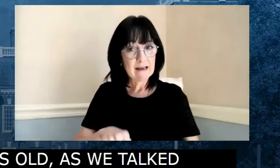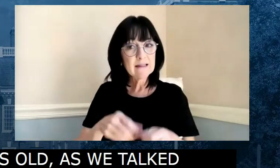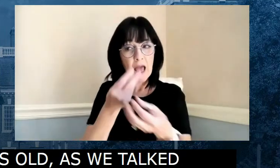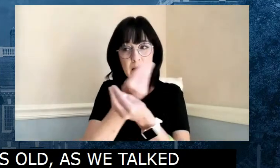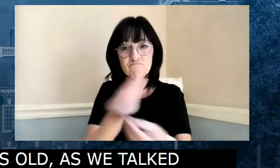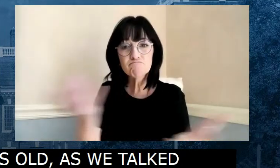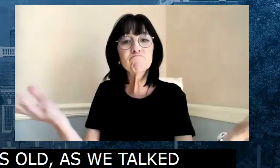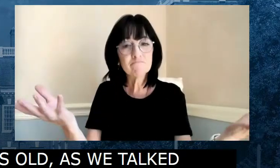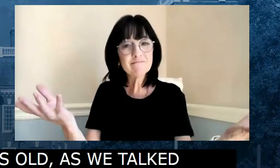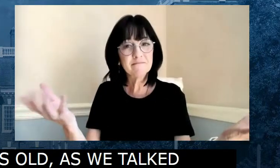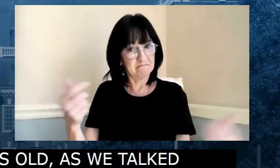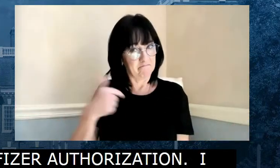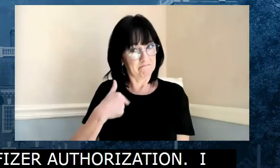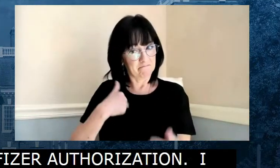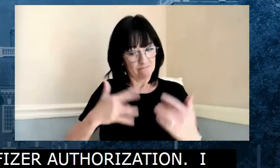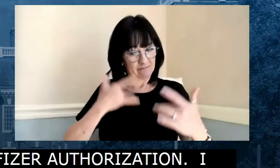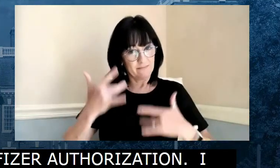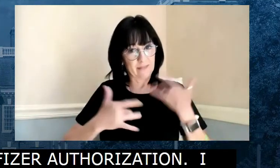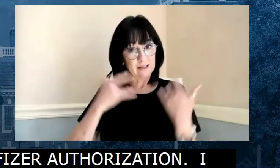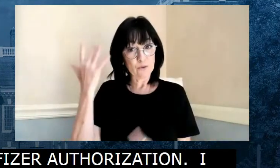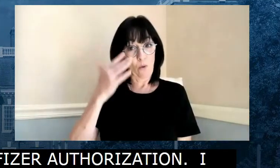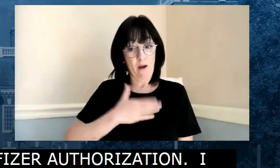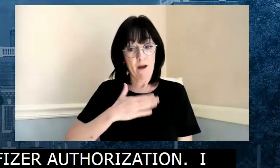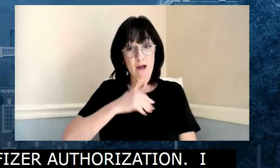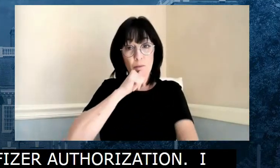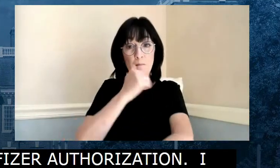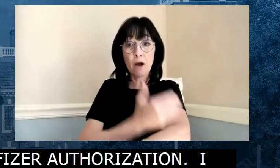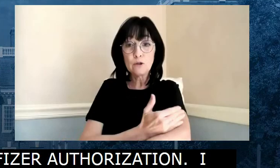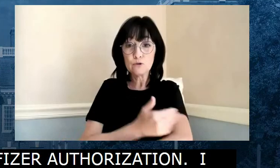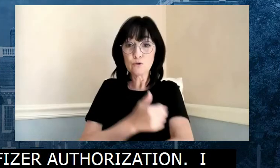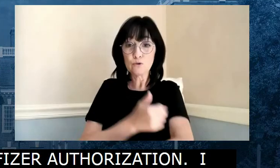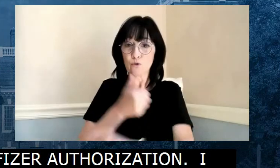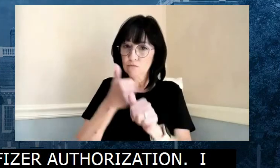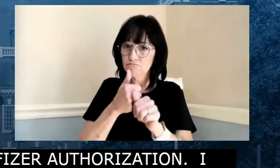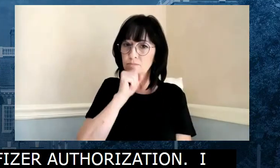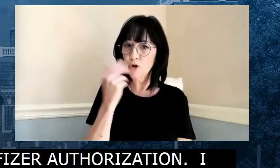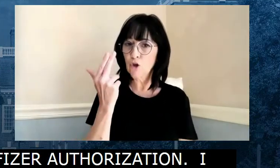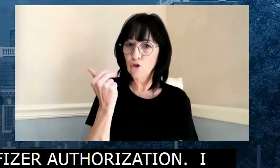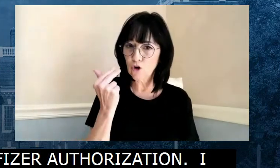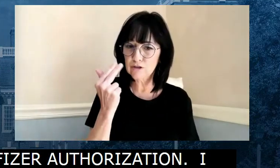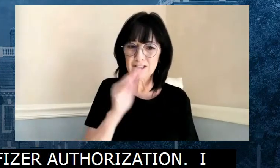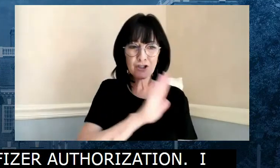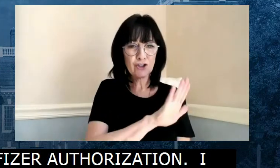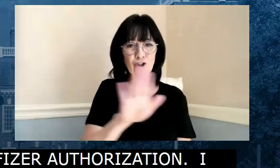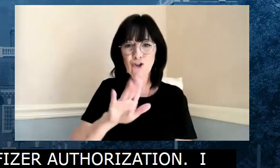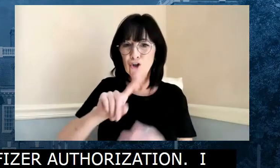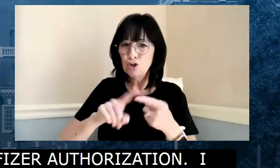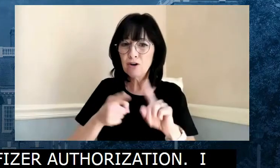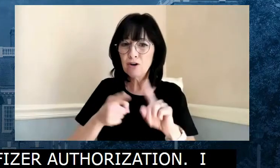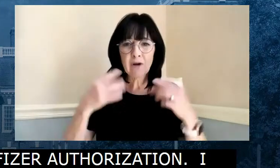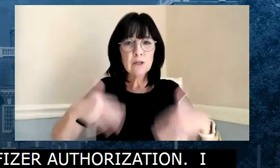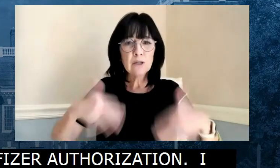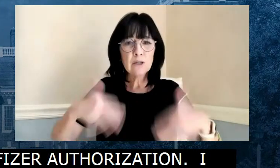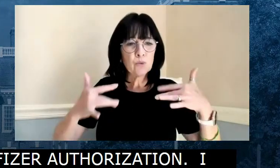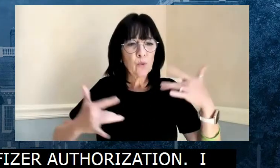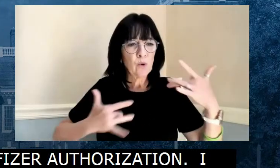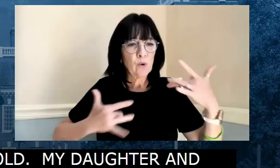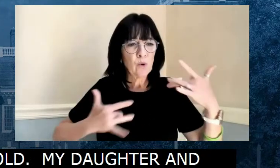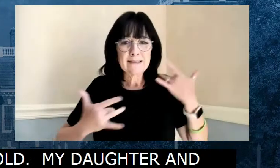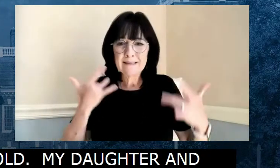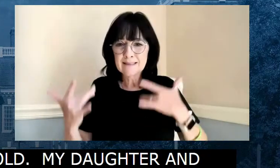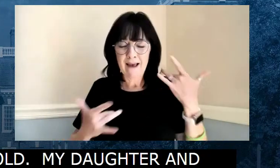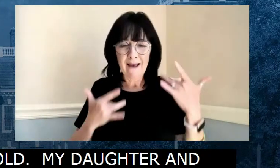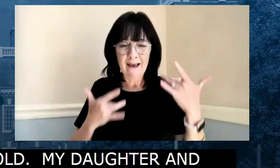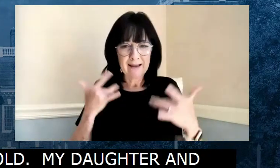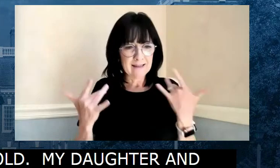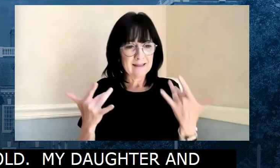of a 13-year-old. My daughter and her friends were so excited about getting this vaccine. And so